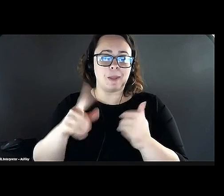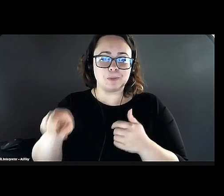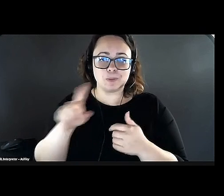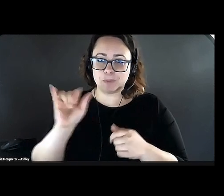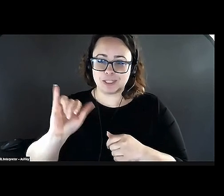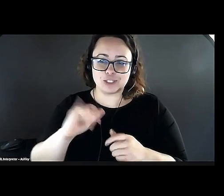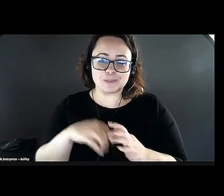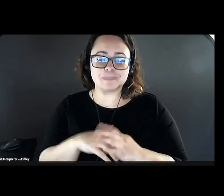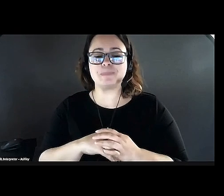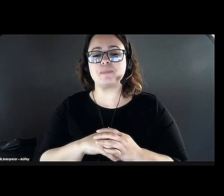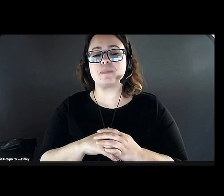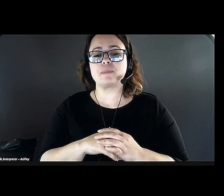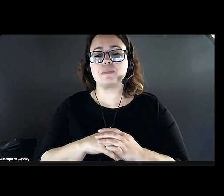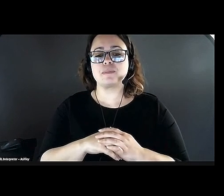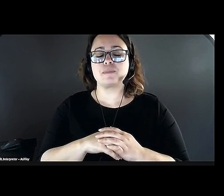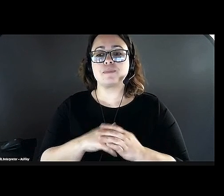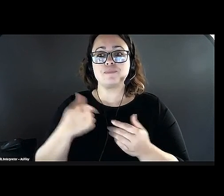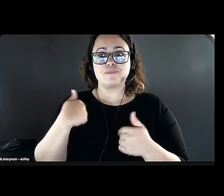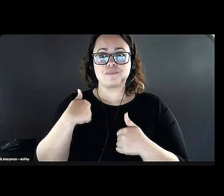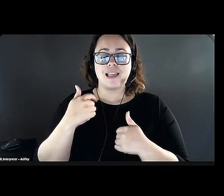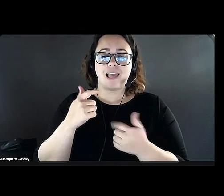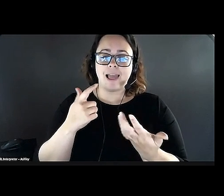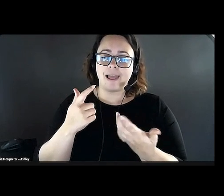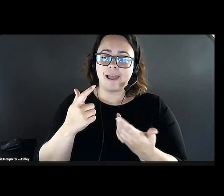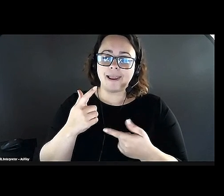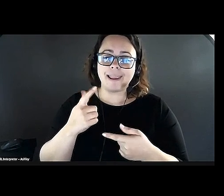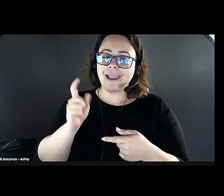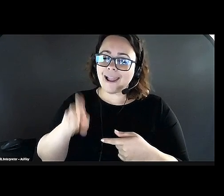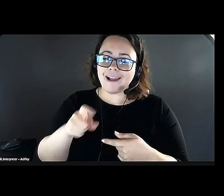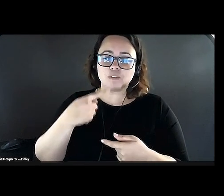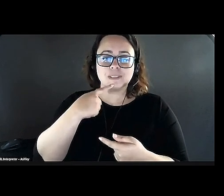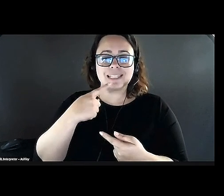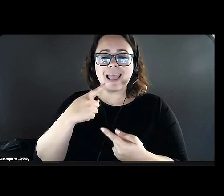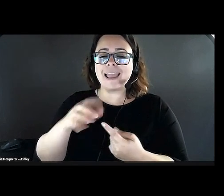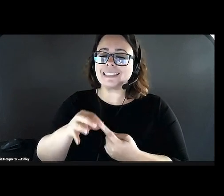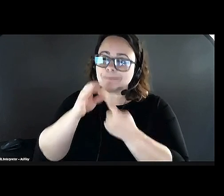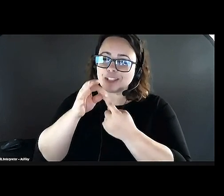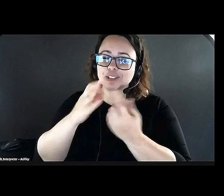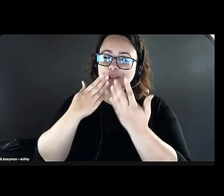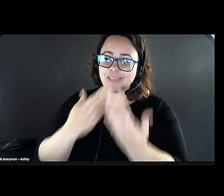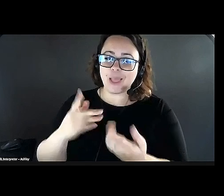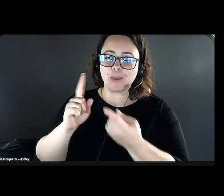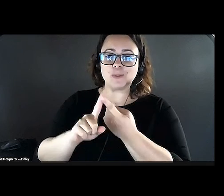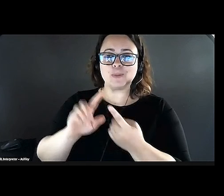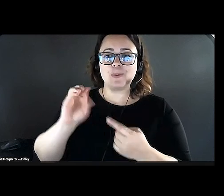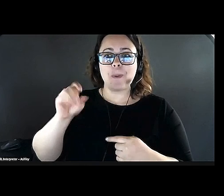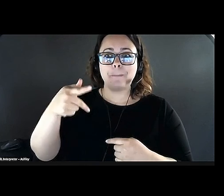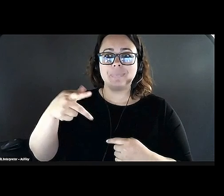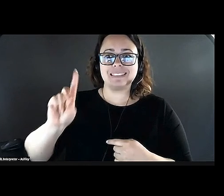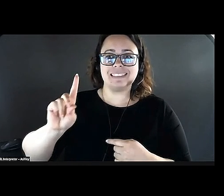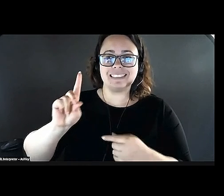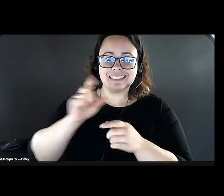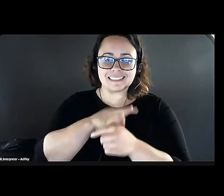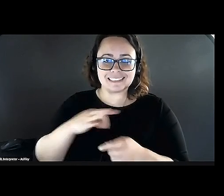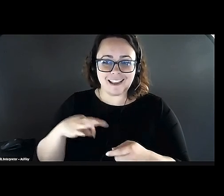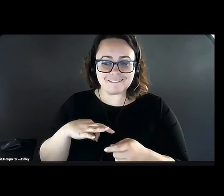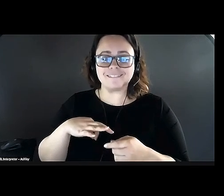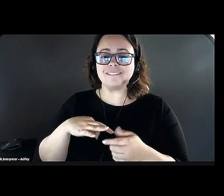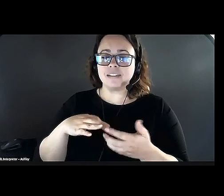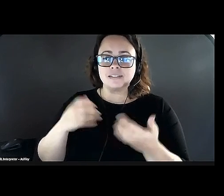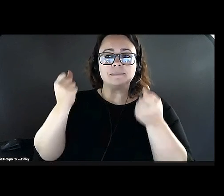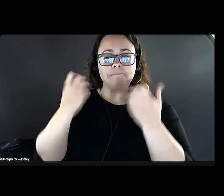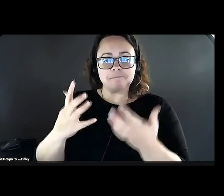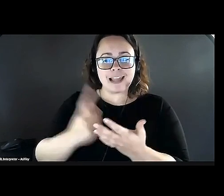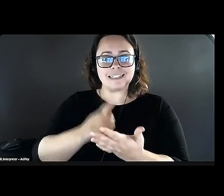either. And I would be remiss if I didn't say a special thank you to the OPD staff who spent countless